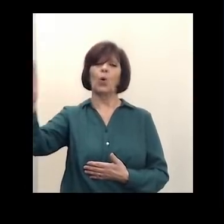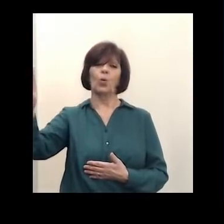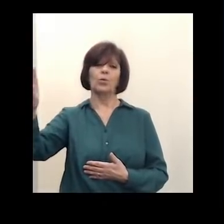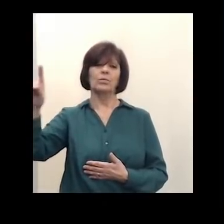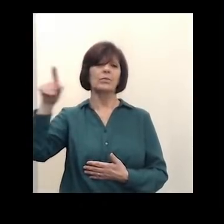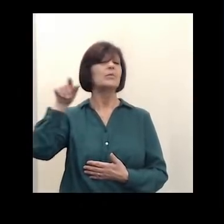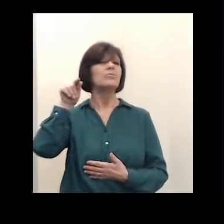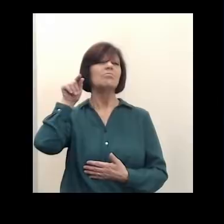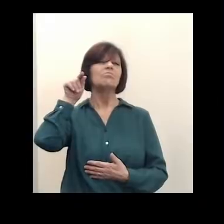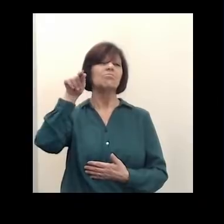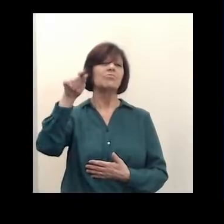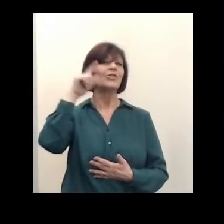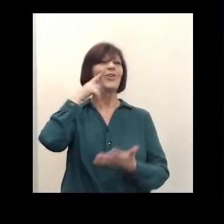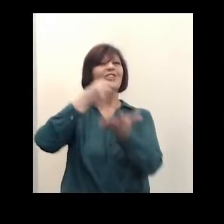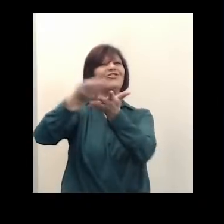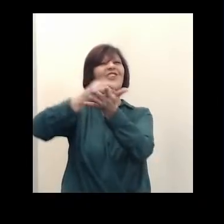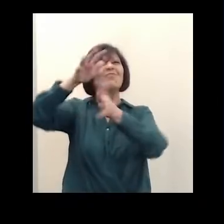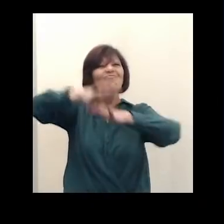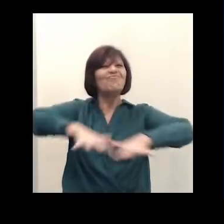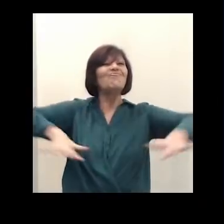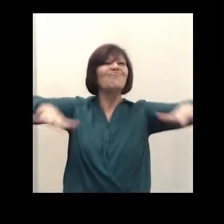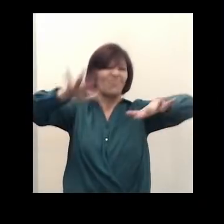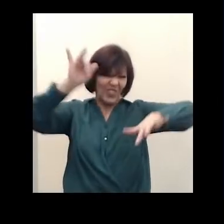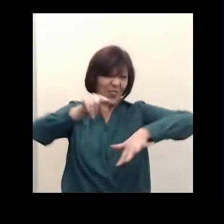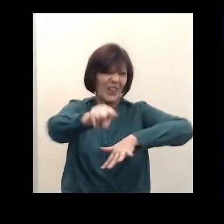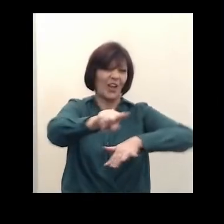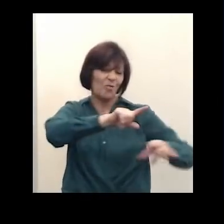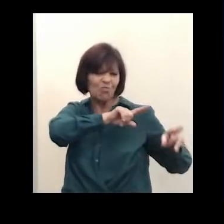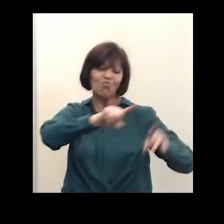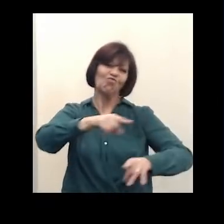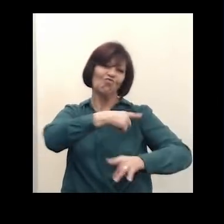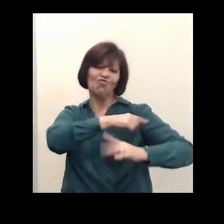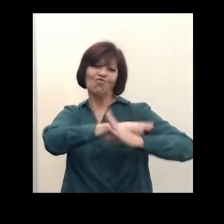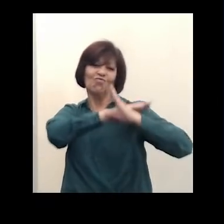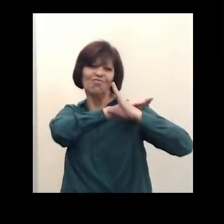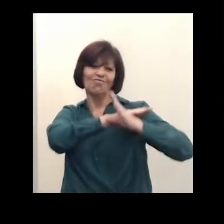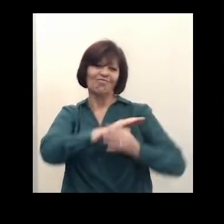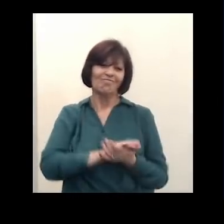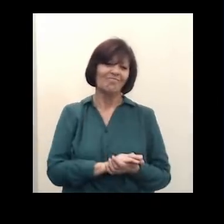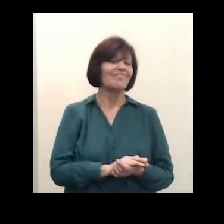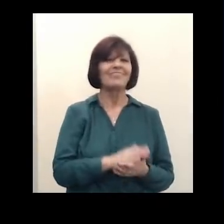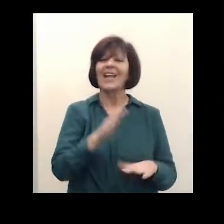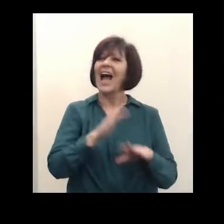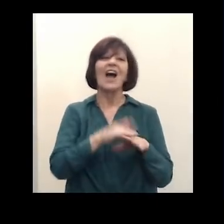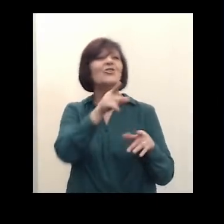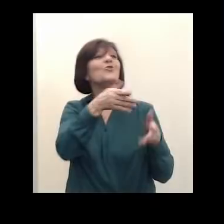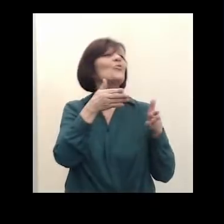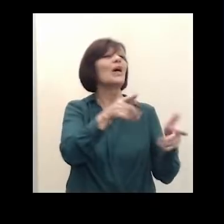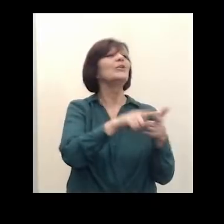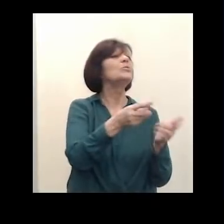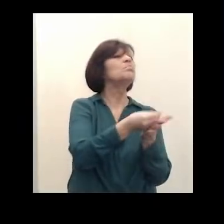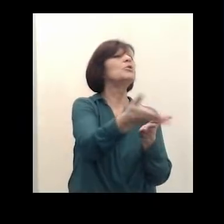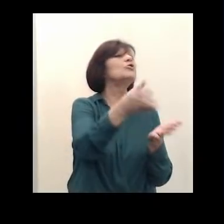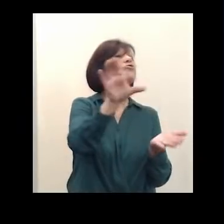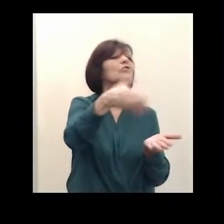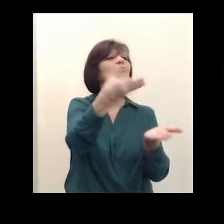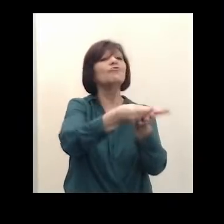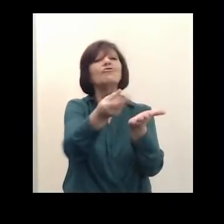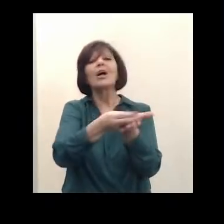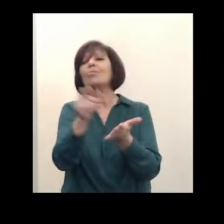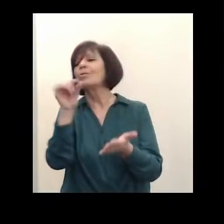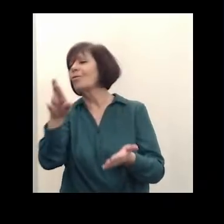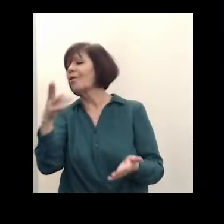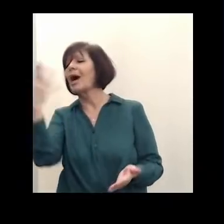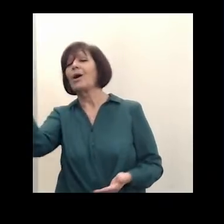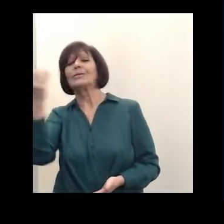of all the shopping plazas and where the restaurants are. And so on your way to pick up a gift or run some errands or go out to